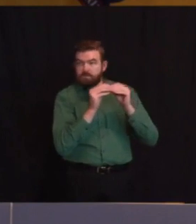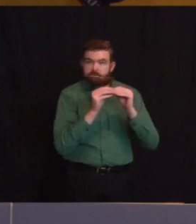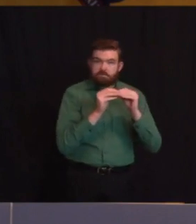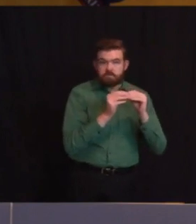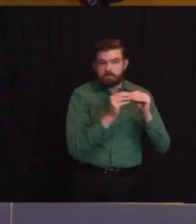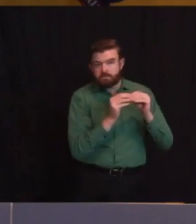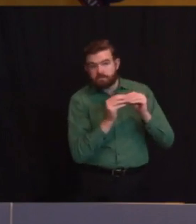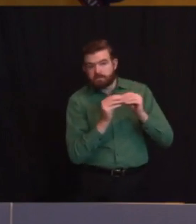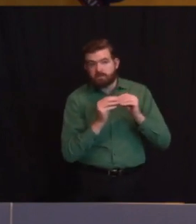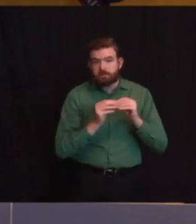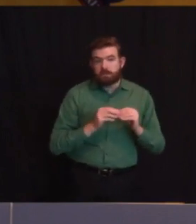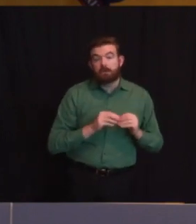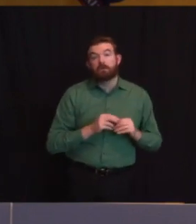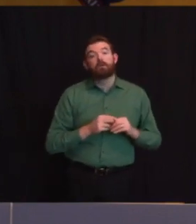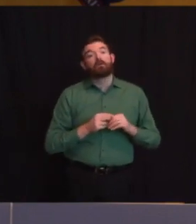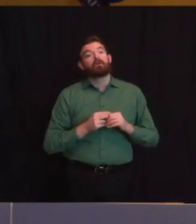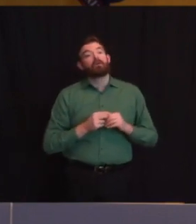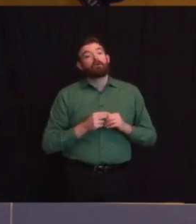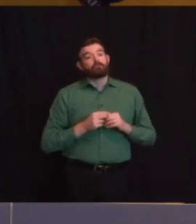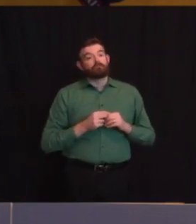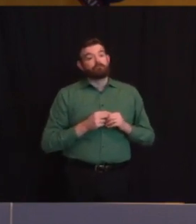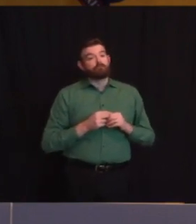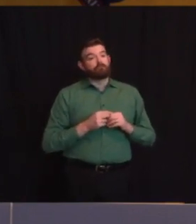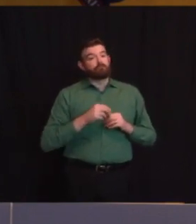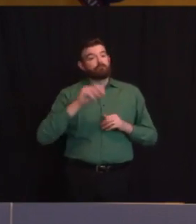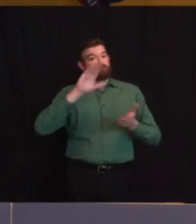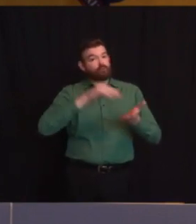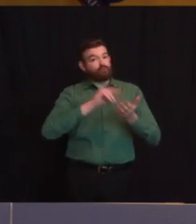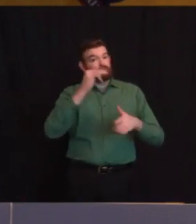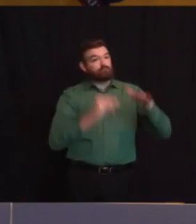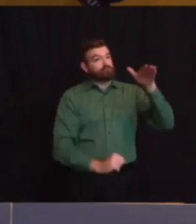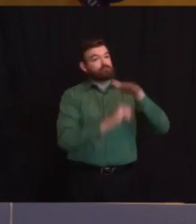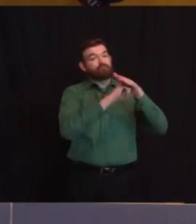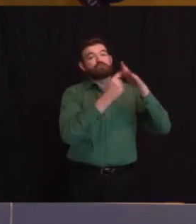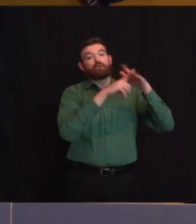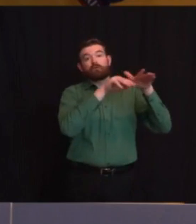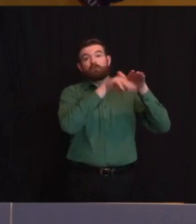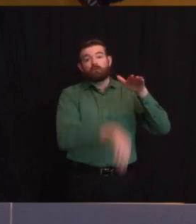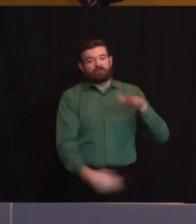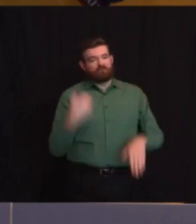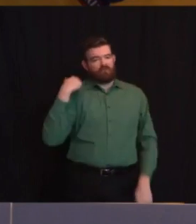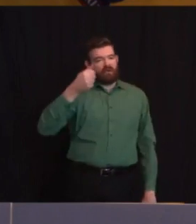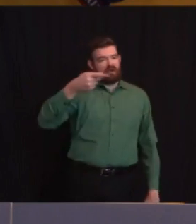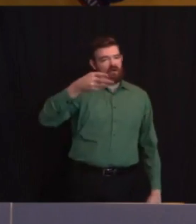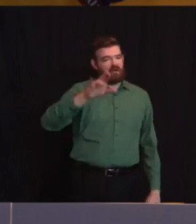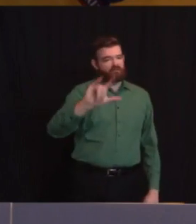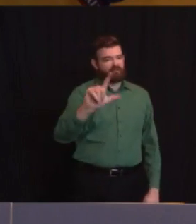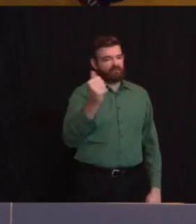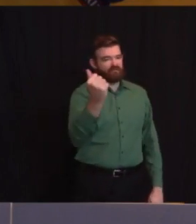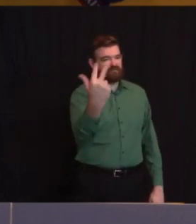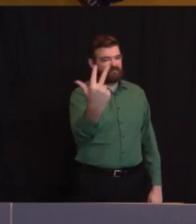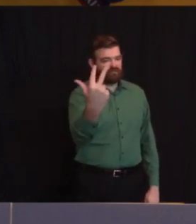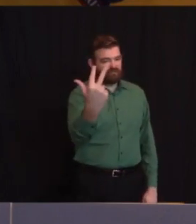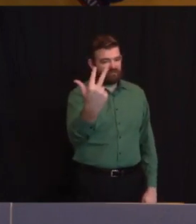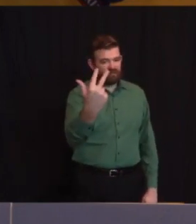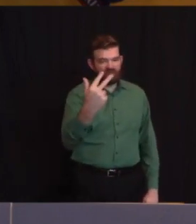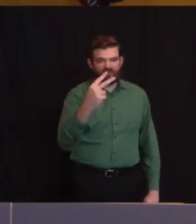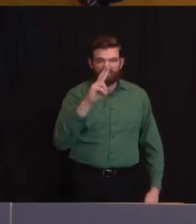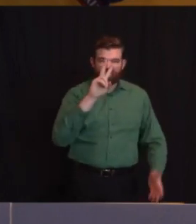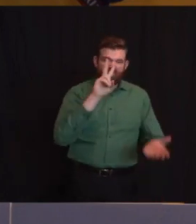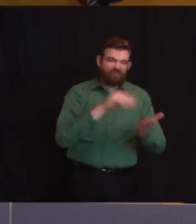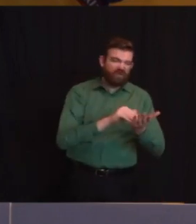April 13th with 2,256 cases. That's Central. Central.